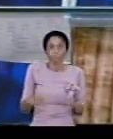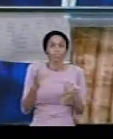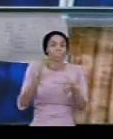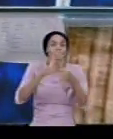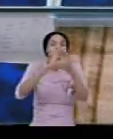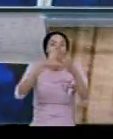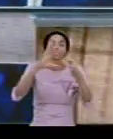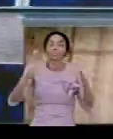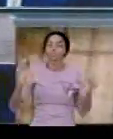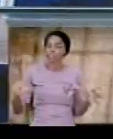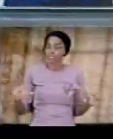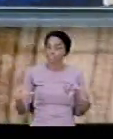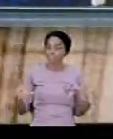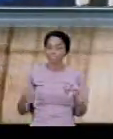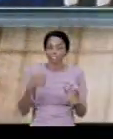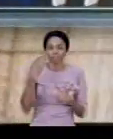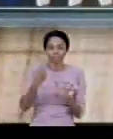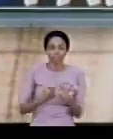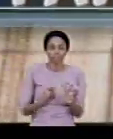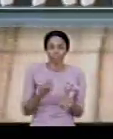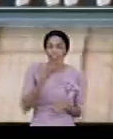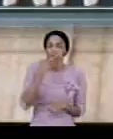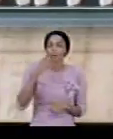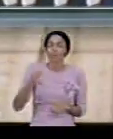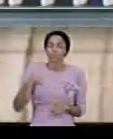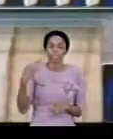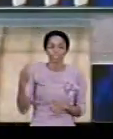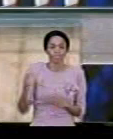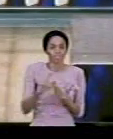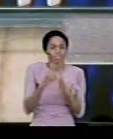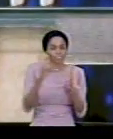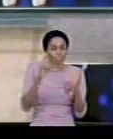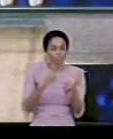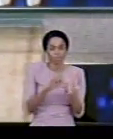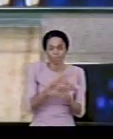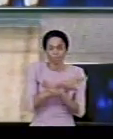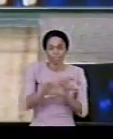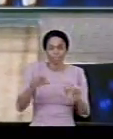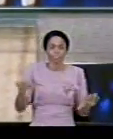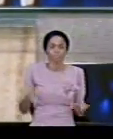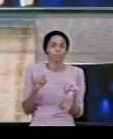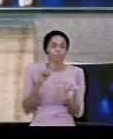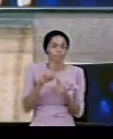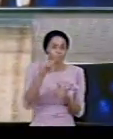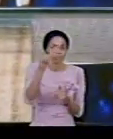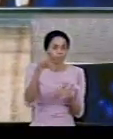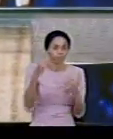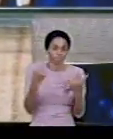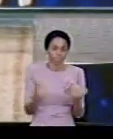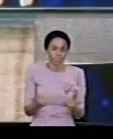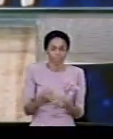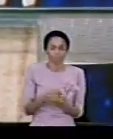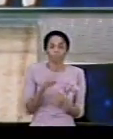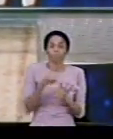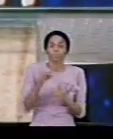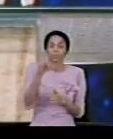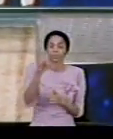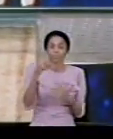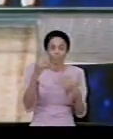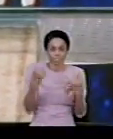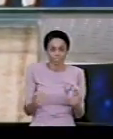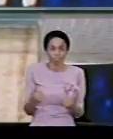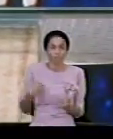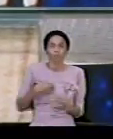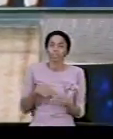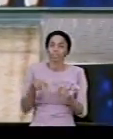Released from the curse of the lawless. Let's come to number one. Number one,